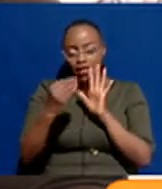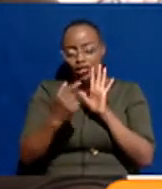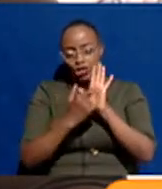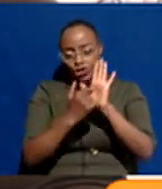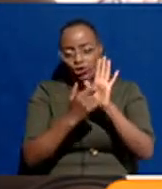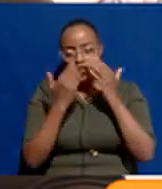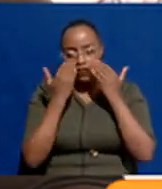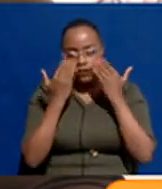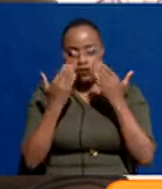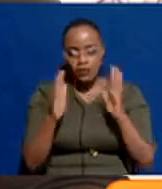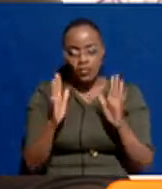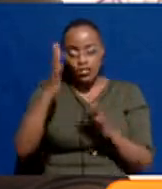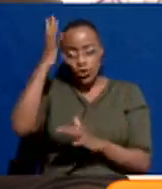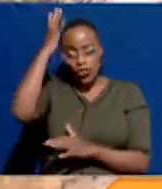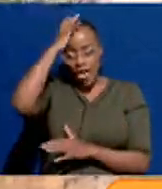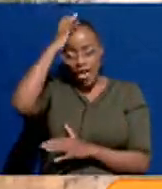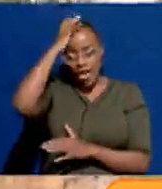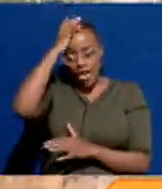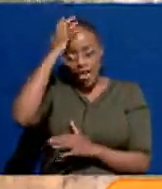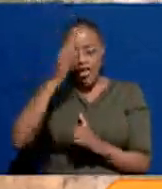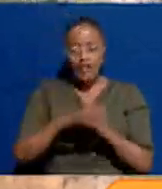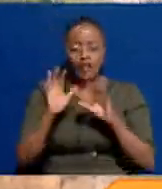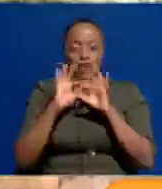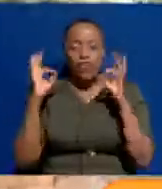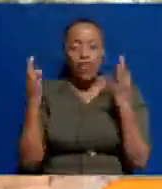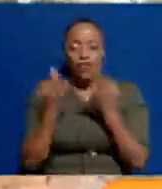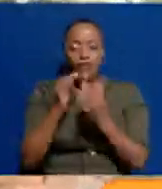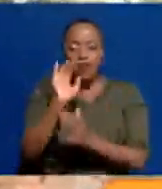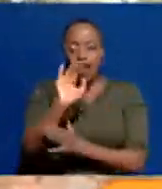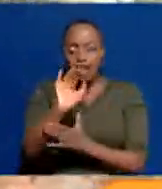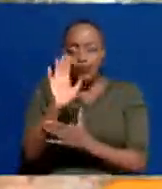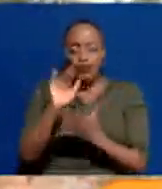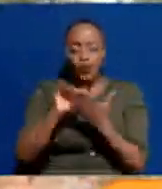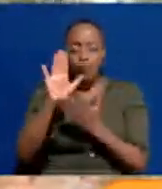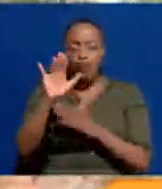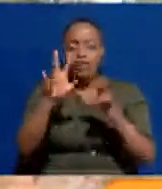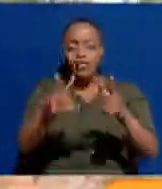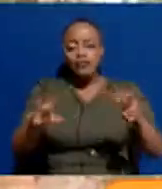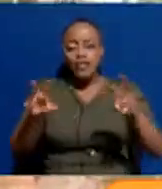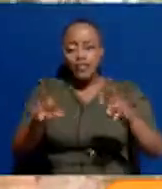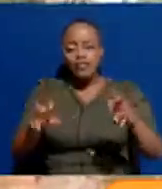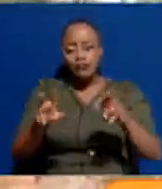noted on the head. The family is calling for further investigations into the mysterious death of